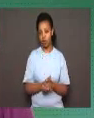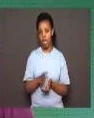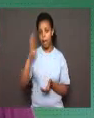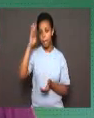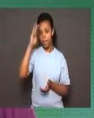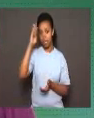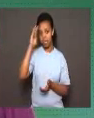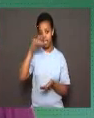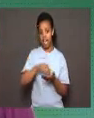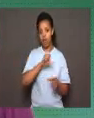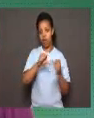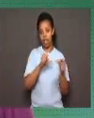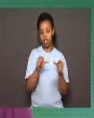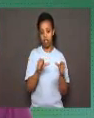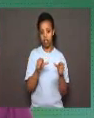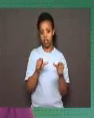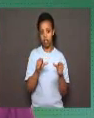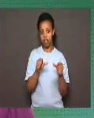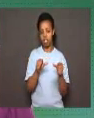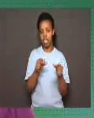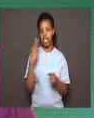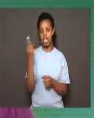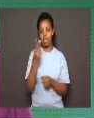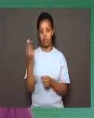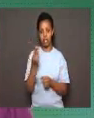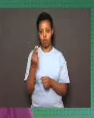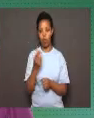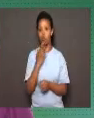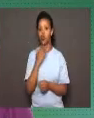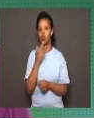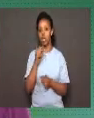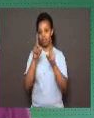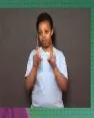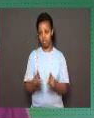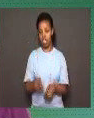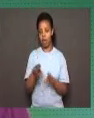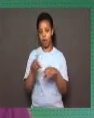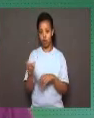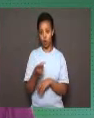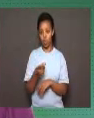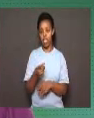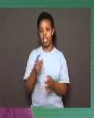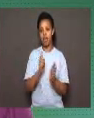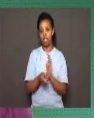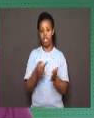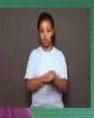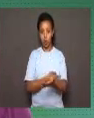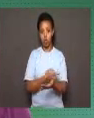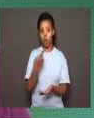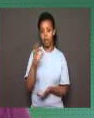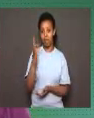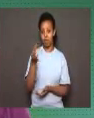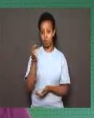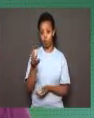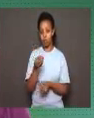Benedict's reagent is used to detect reducing sugars such as glucose or fructose